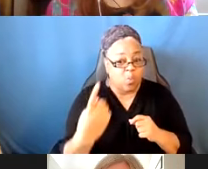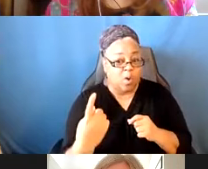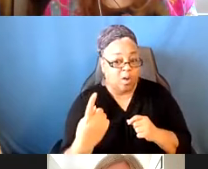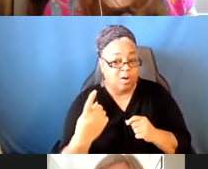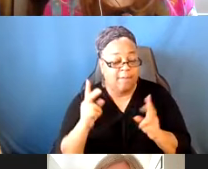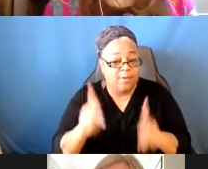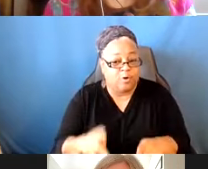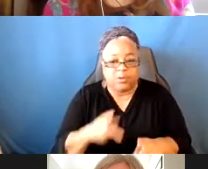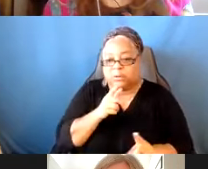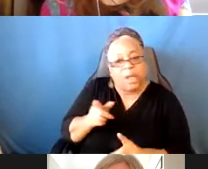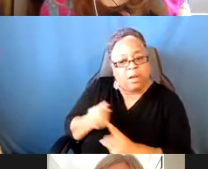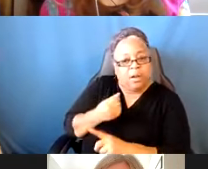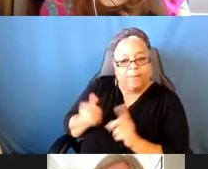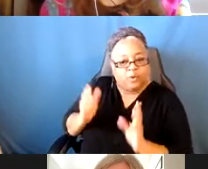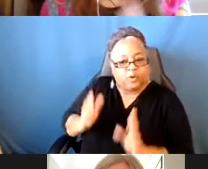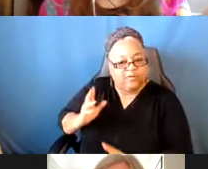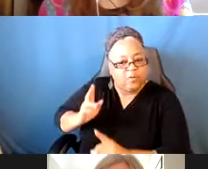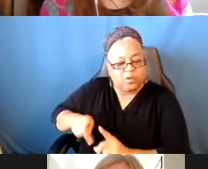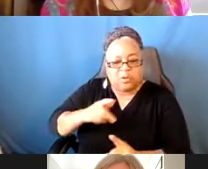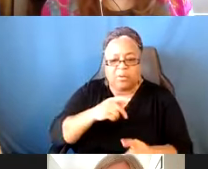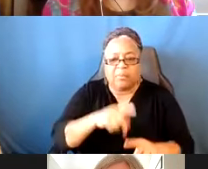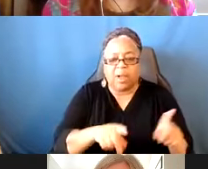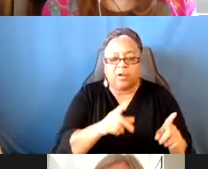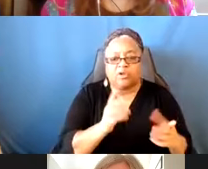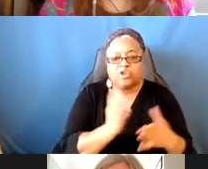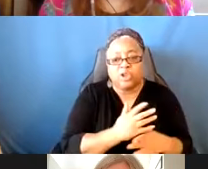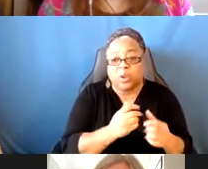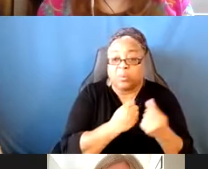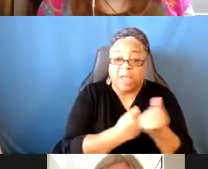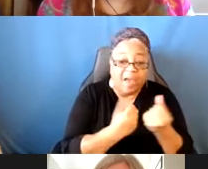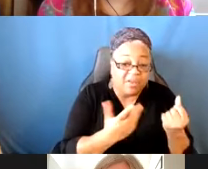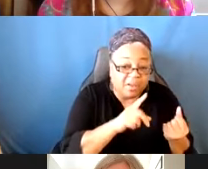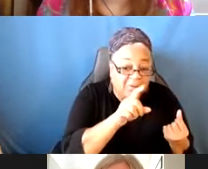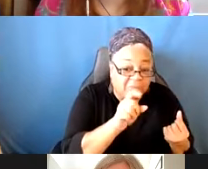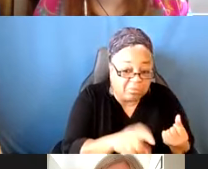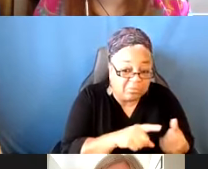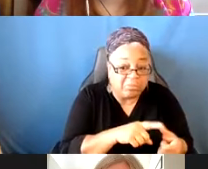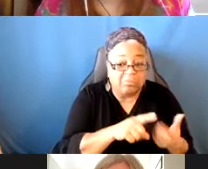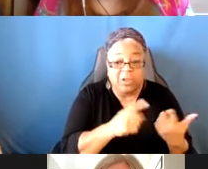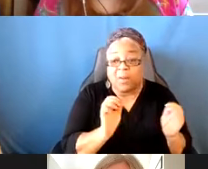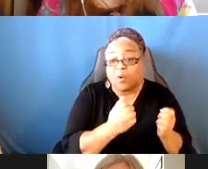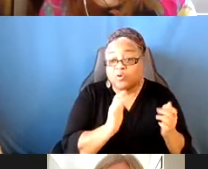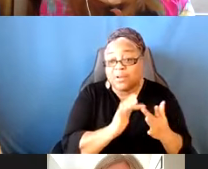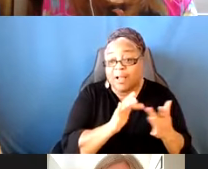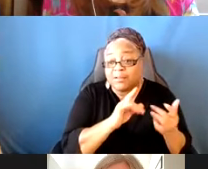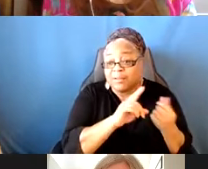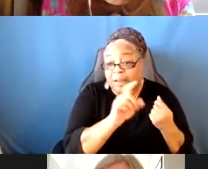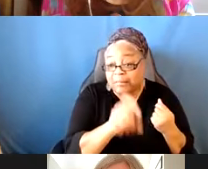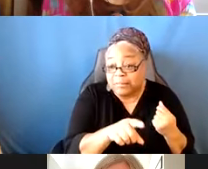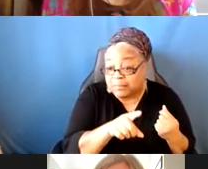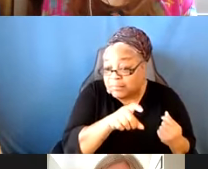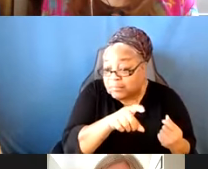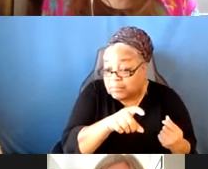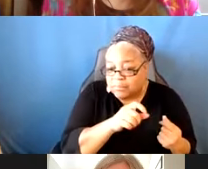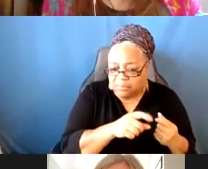abusive person, but has it been shared with an advocate? Has it been shared with an emergency contact? Those